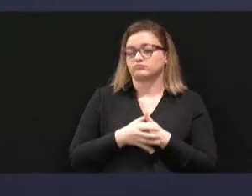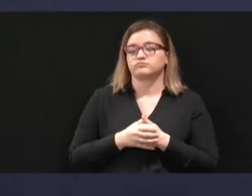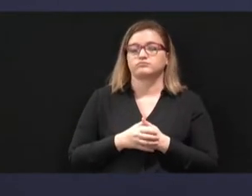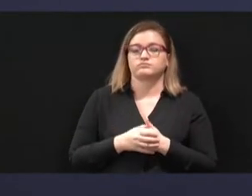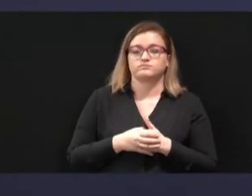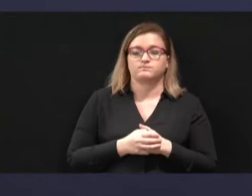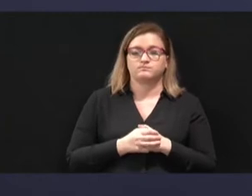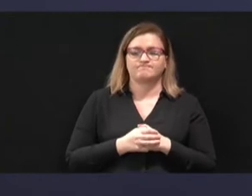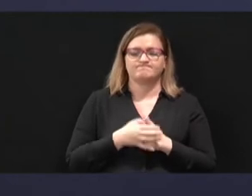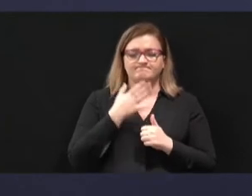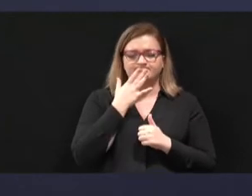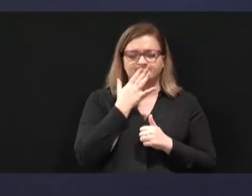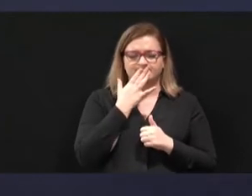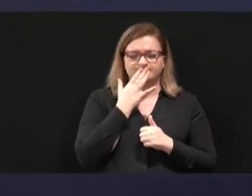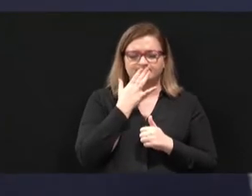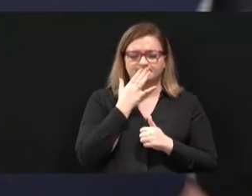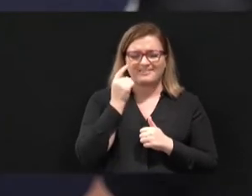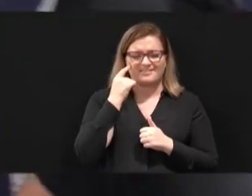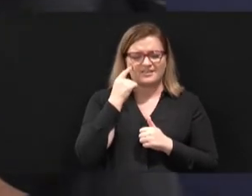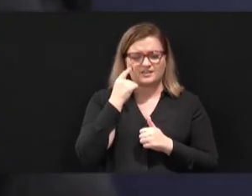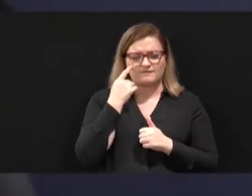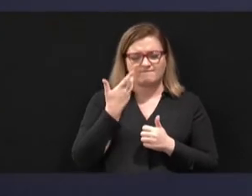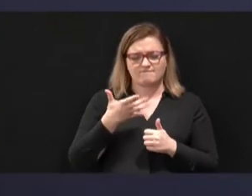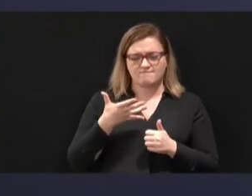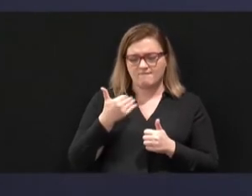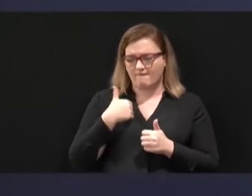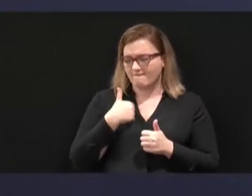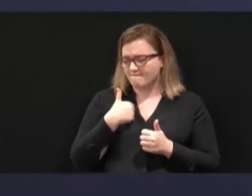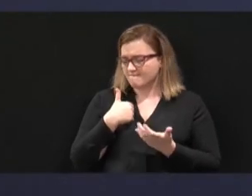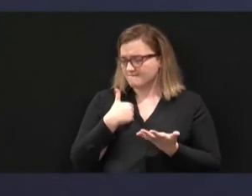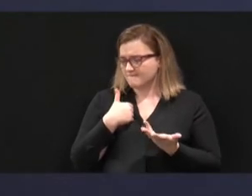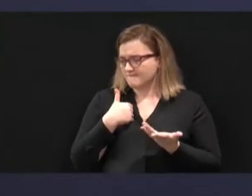I think I have